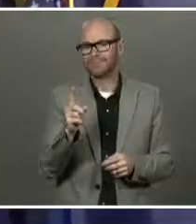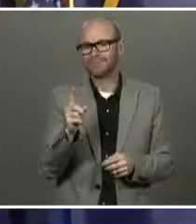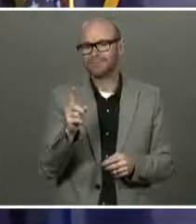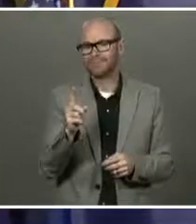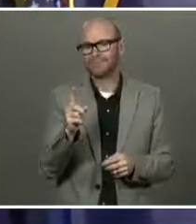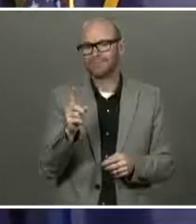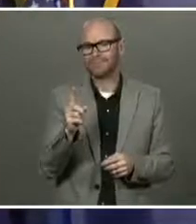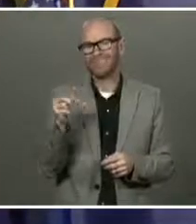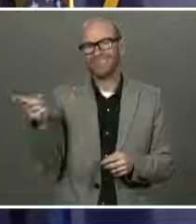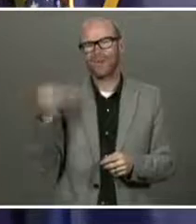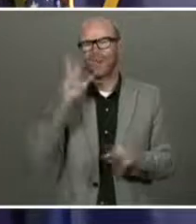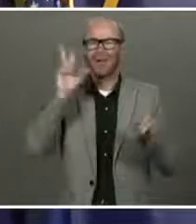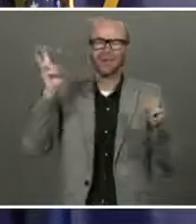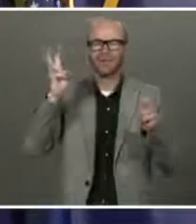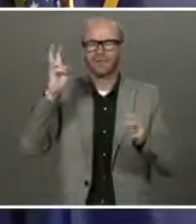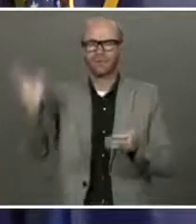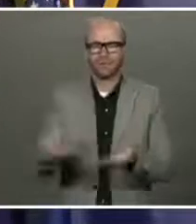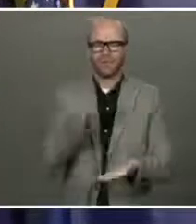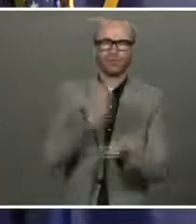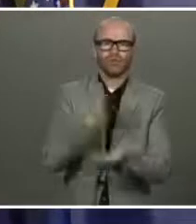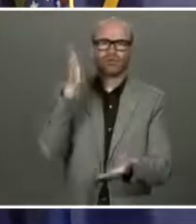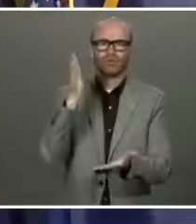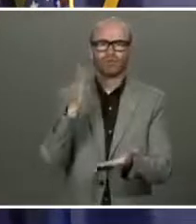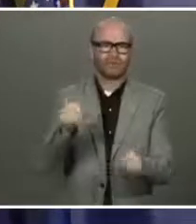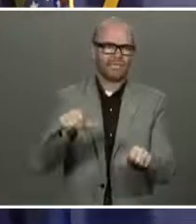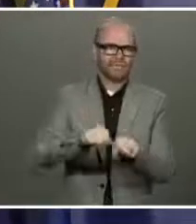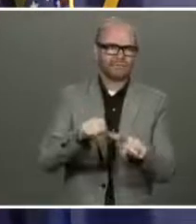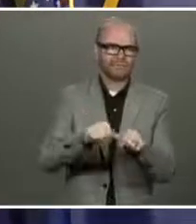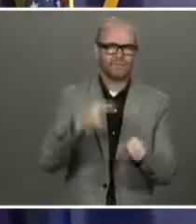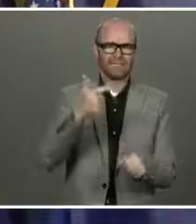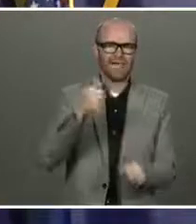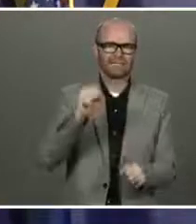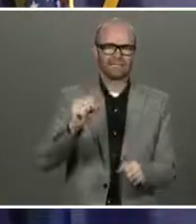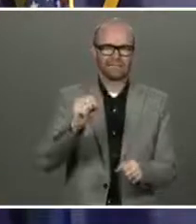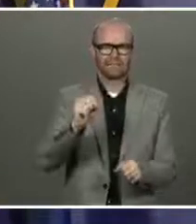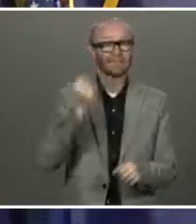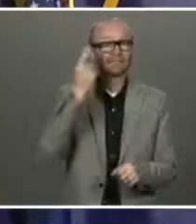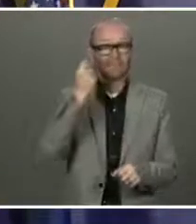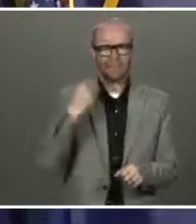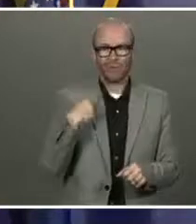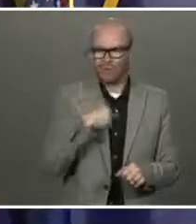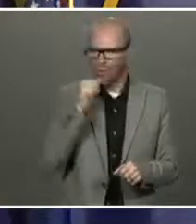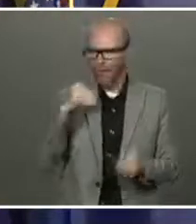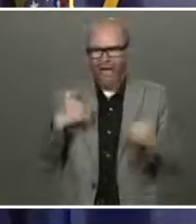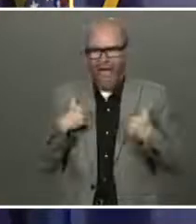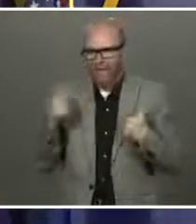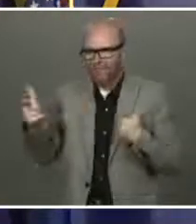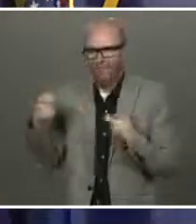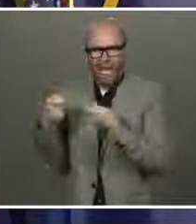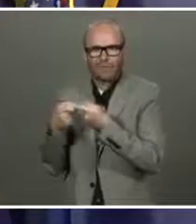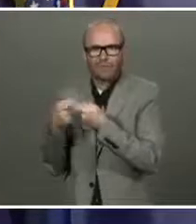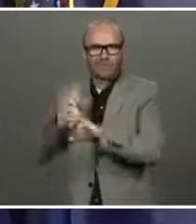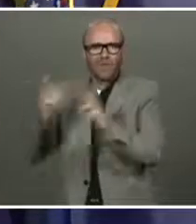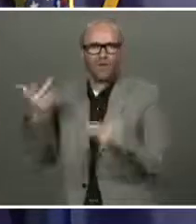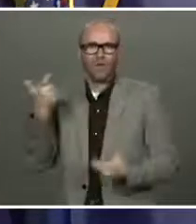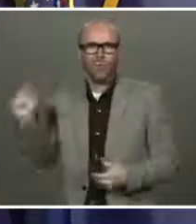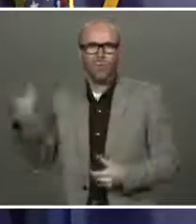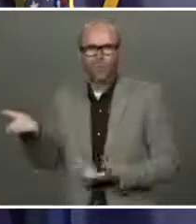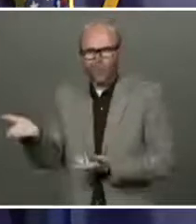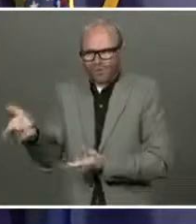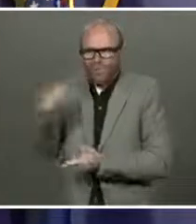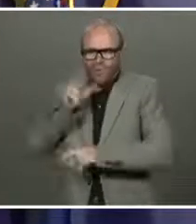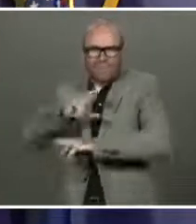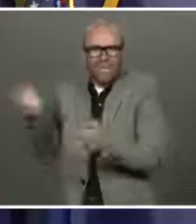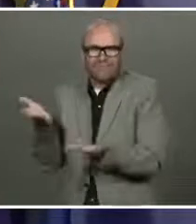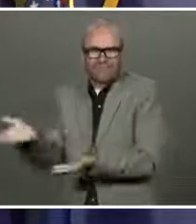that are going to shut down some of those fossil fuels prematurely before we have both the amount of